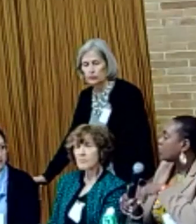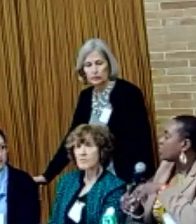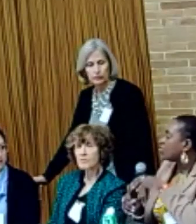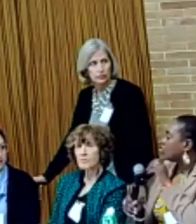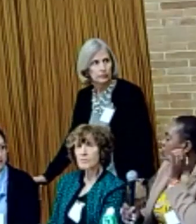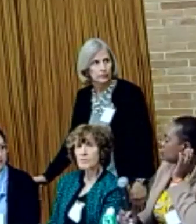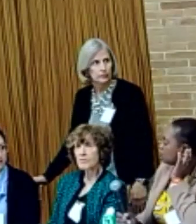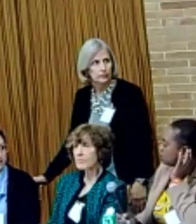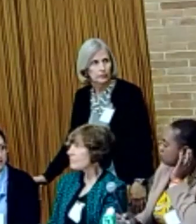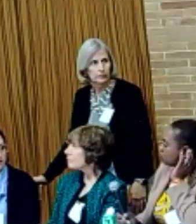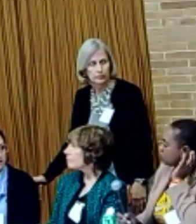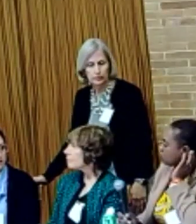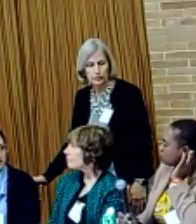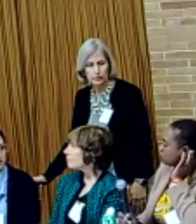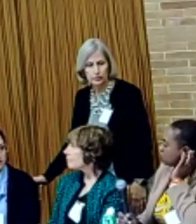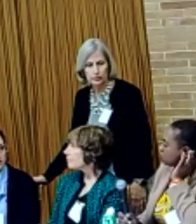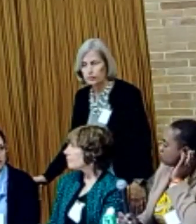so I think I